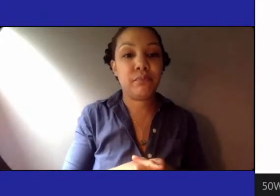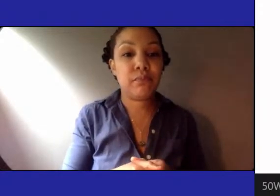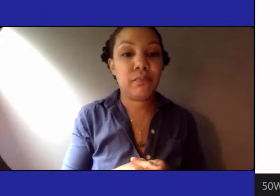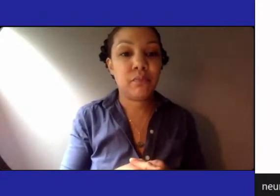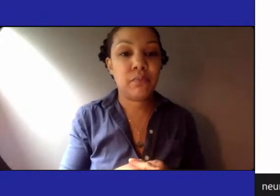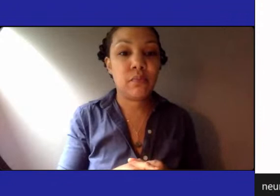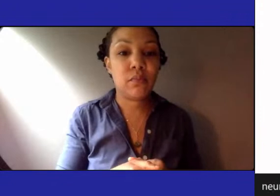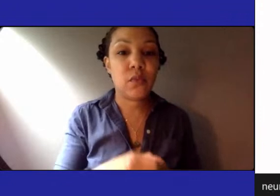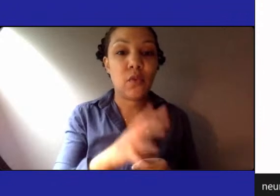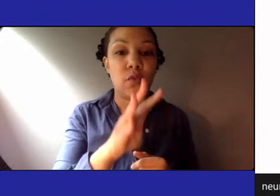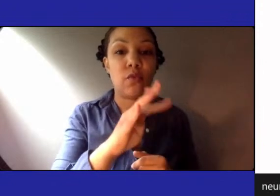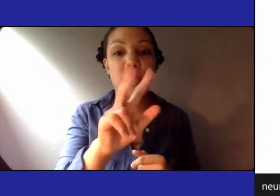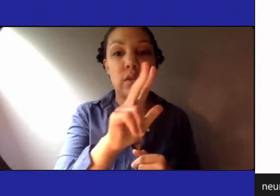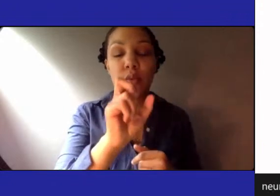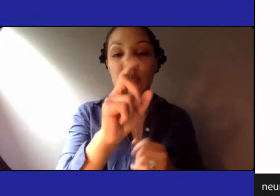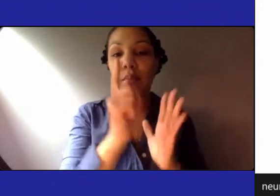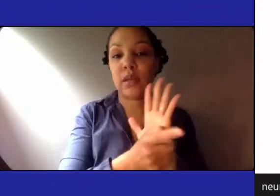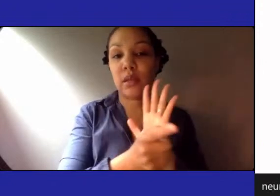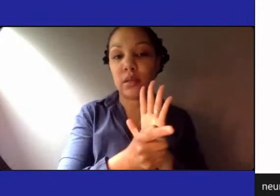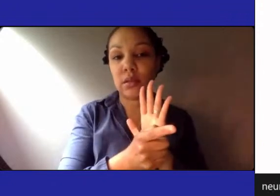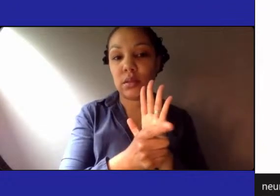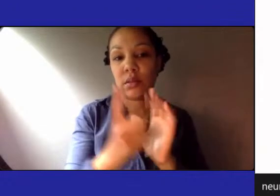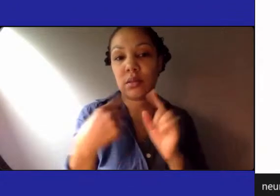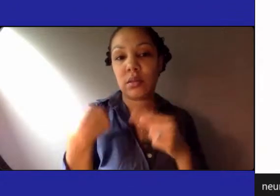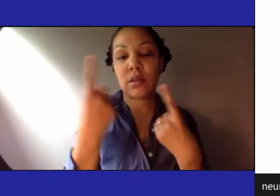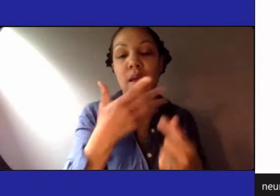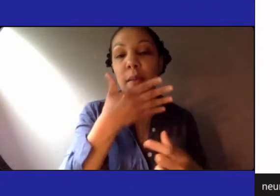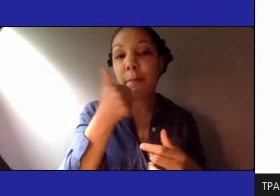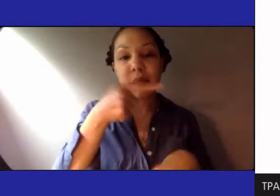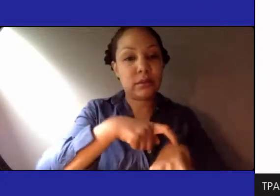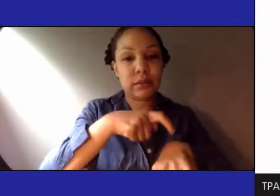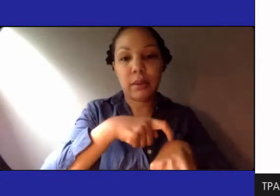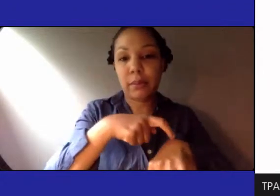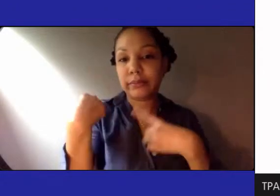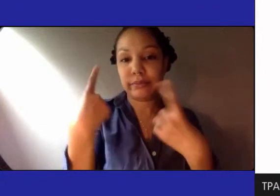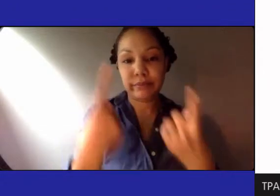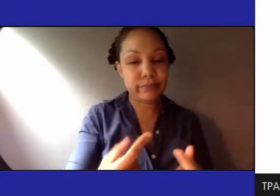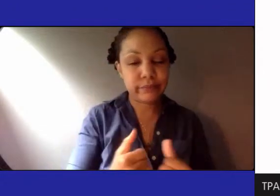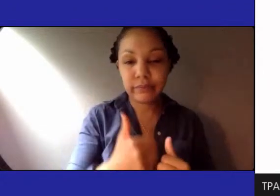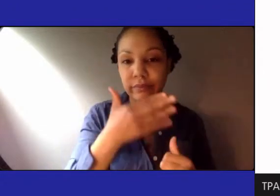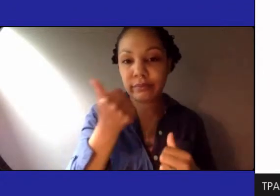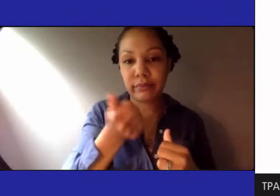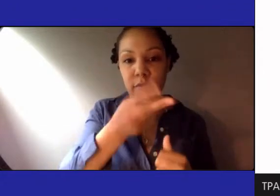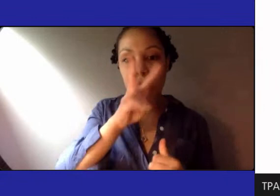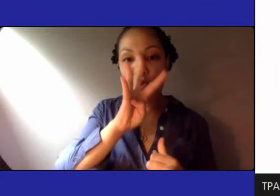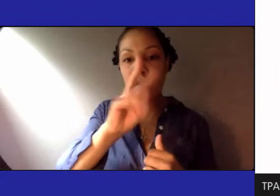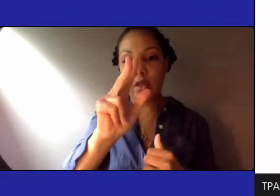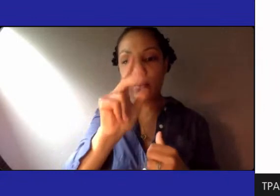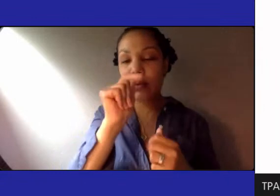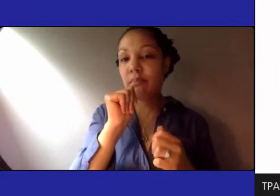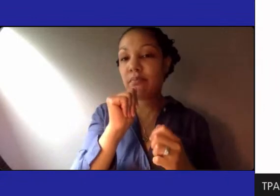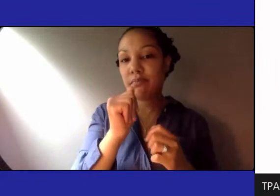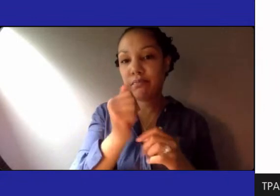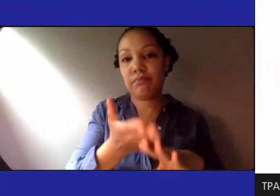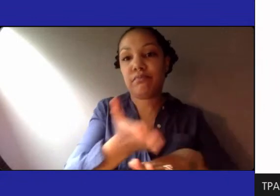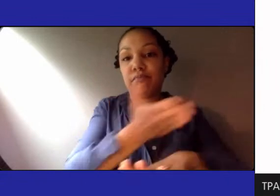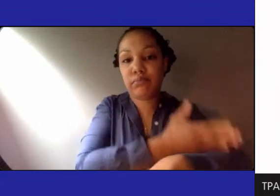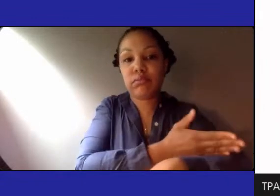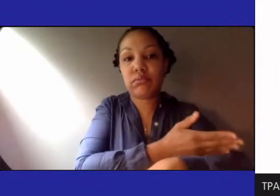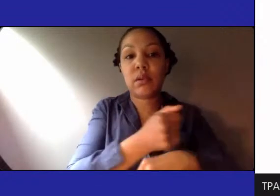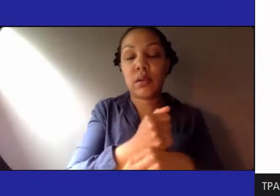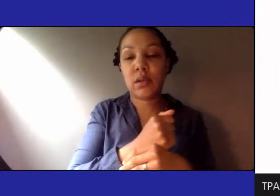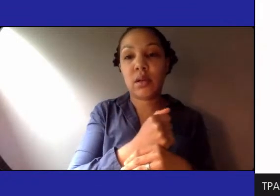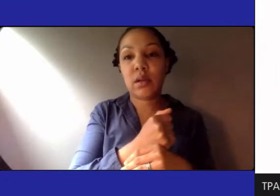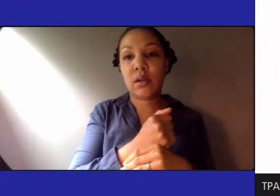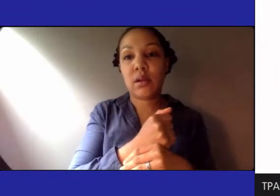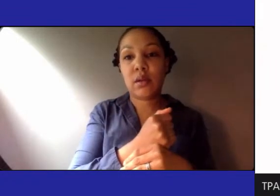minutes, which was the best time ever at Queens Hospital. The time from the door to out of the hospital for transfer to a higher level